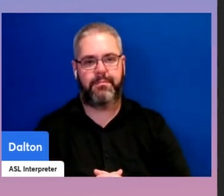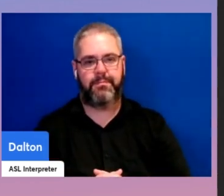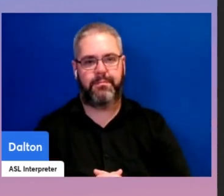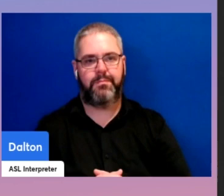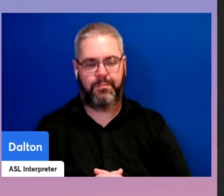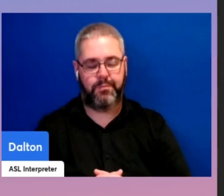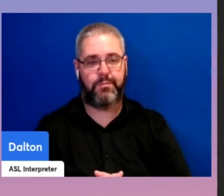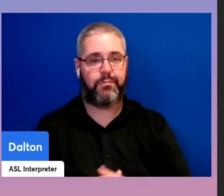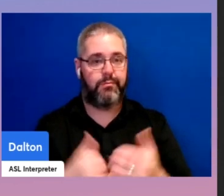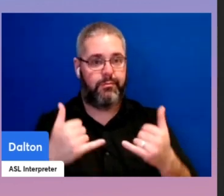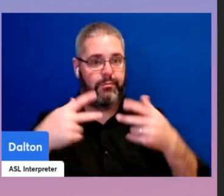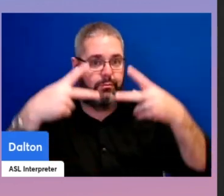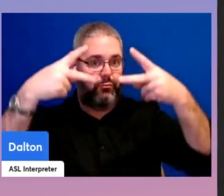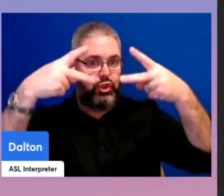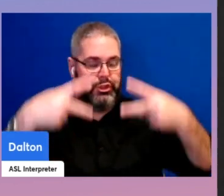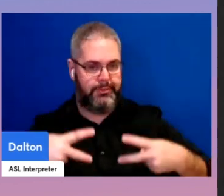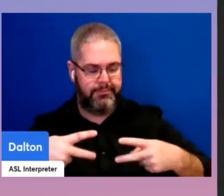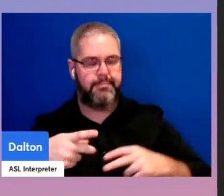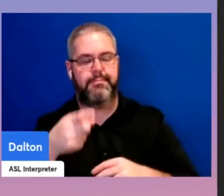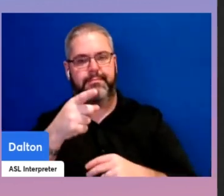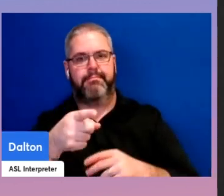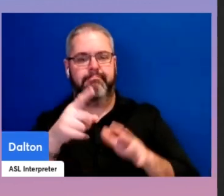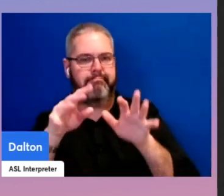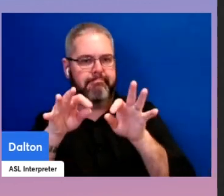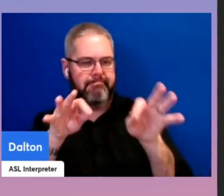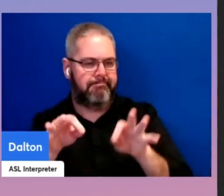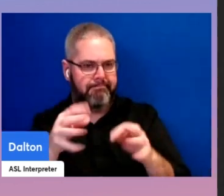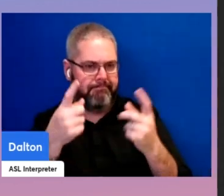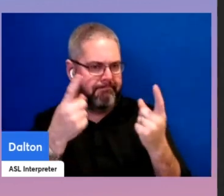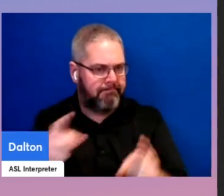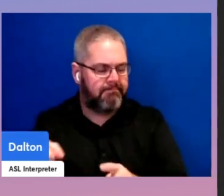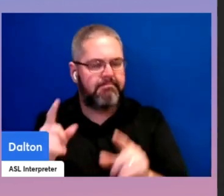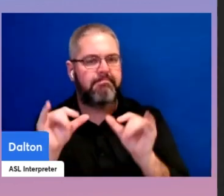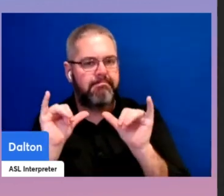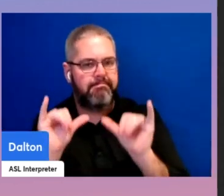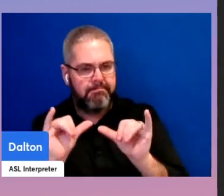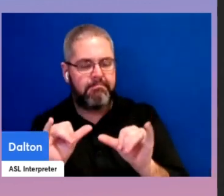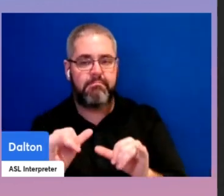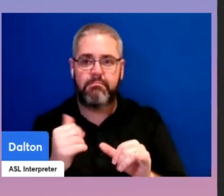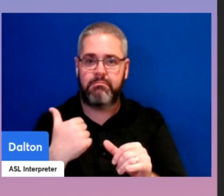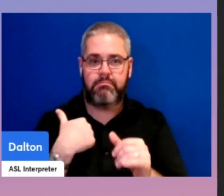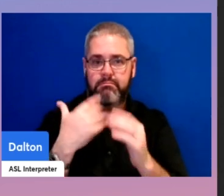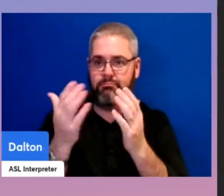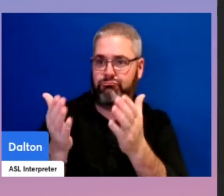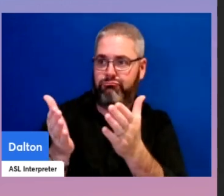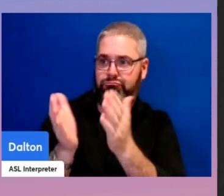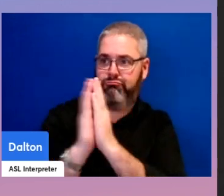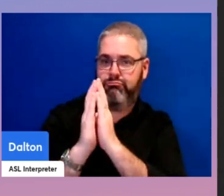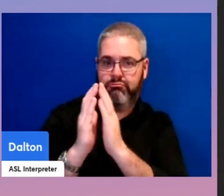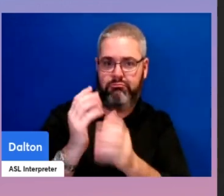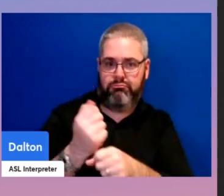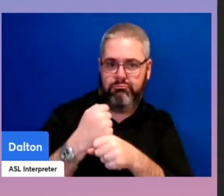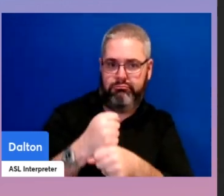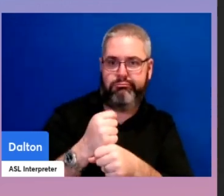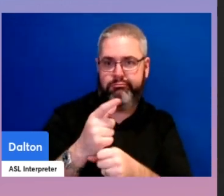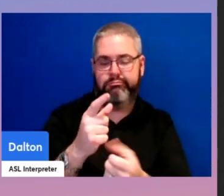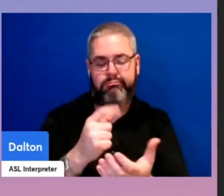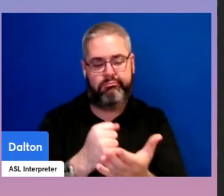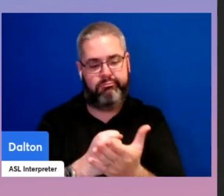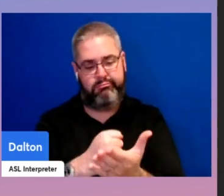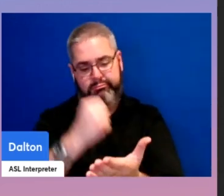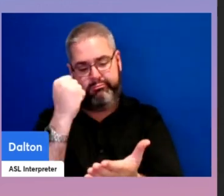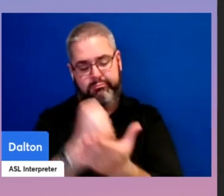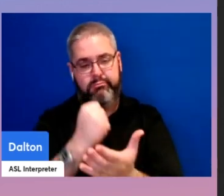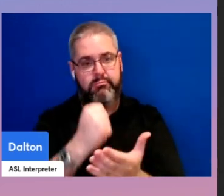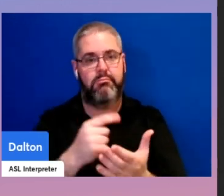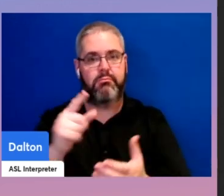code, that kind of explains what's sort of happening here. So when I actually go ahead and request these generation of credentials, Vault is actually going to